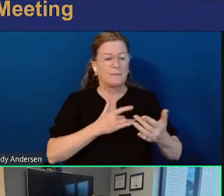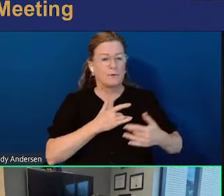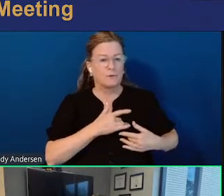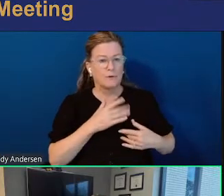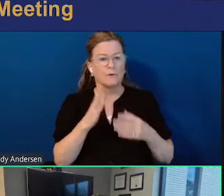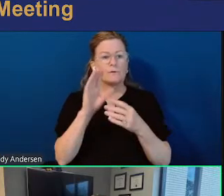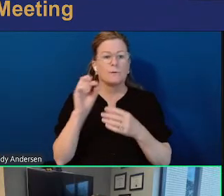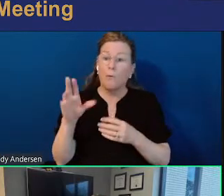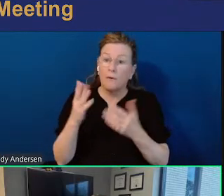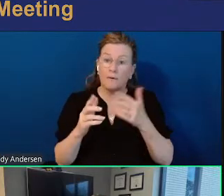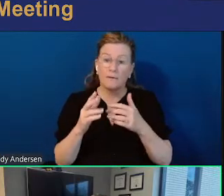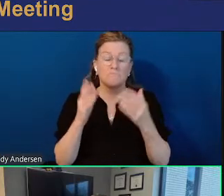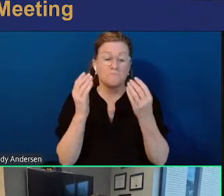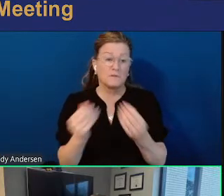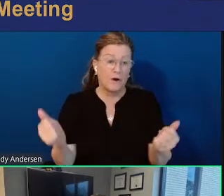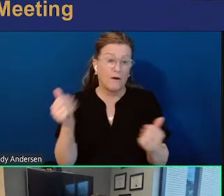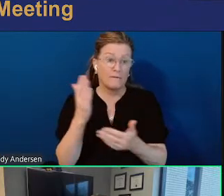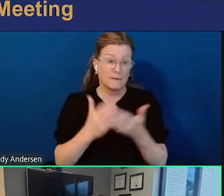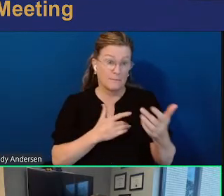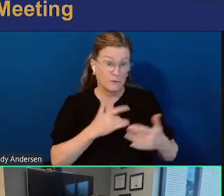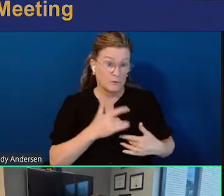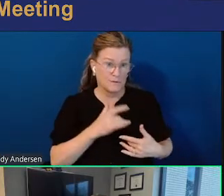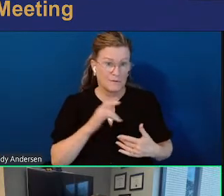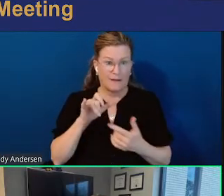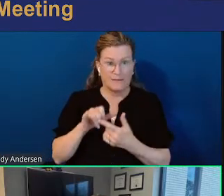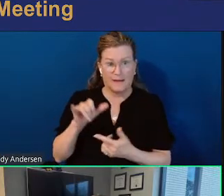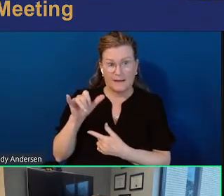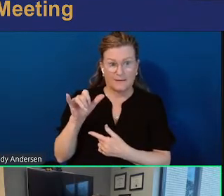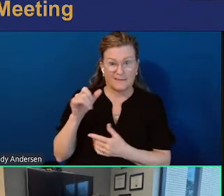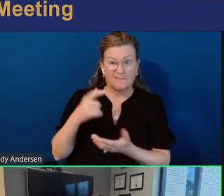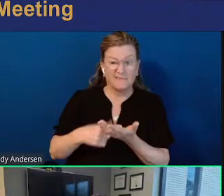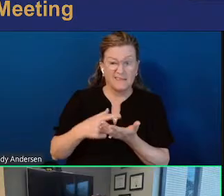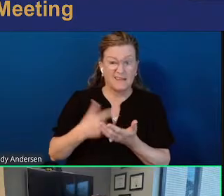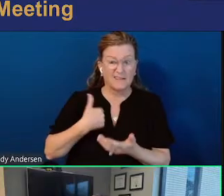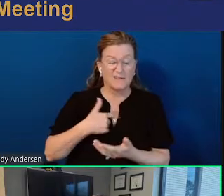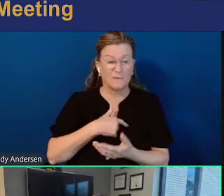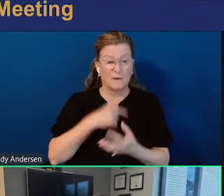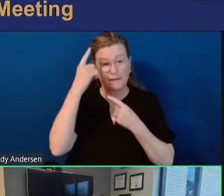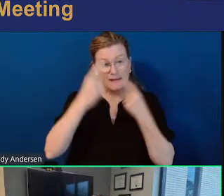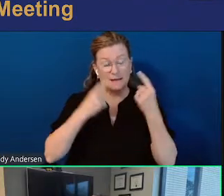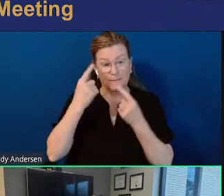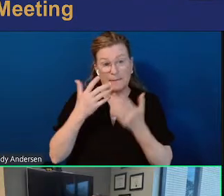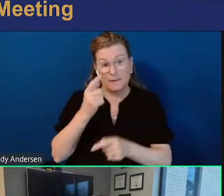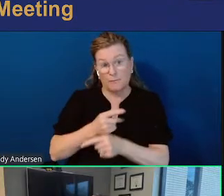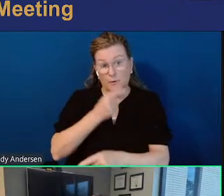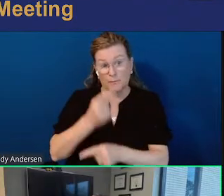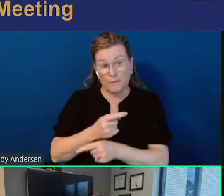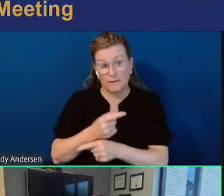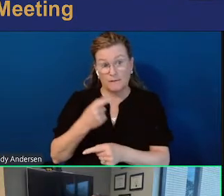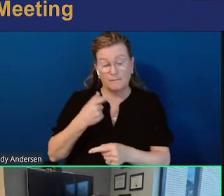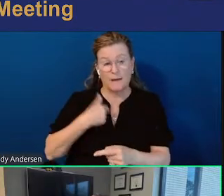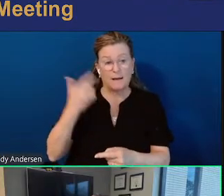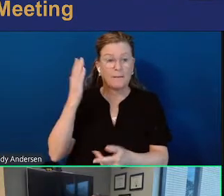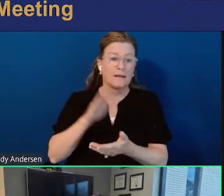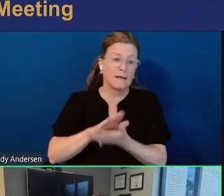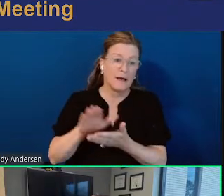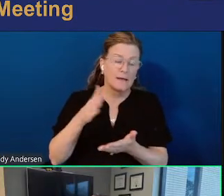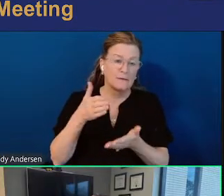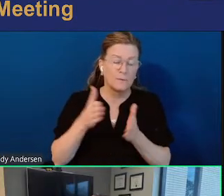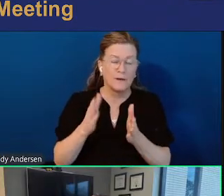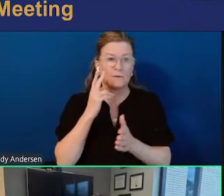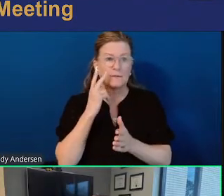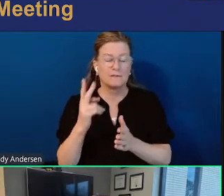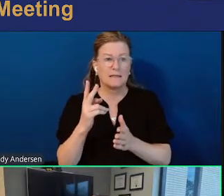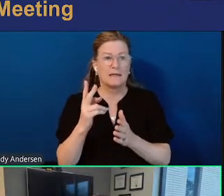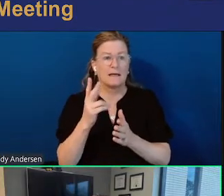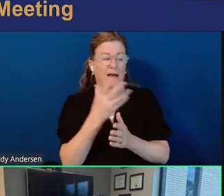concerns that may be presented. So that was the discussion that we were thinking would be appropriate and maybe a nice way forward to see and